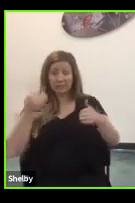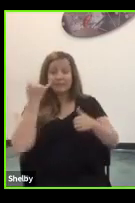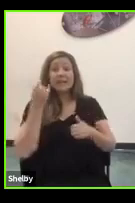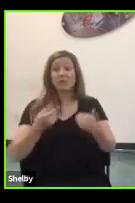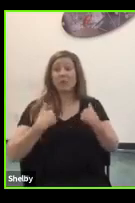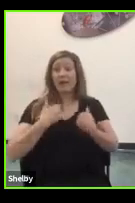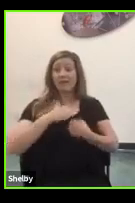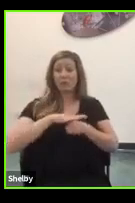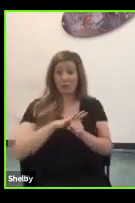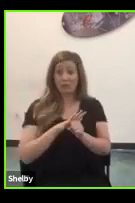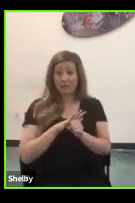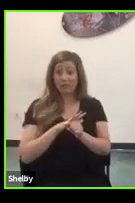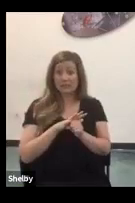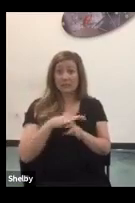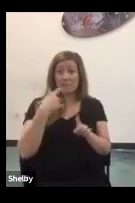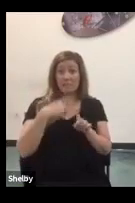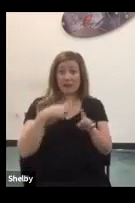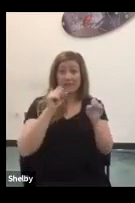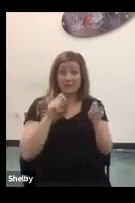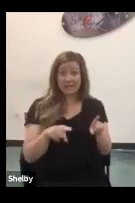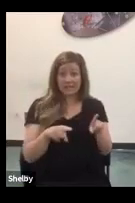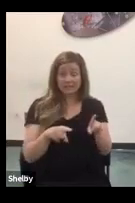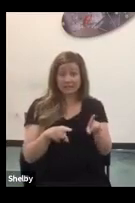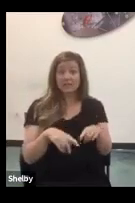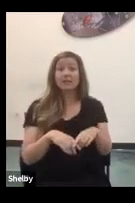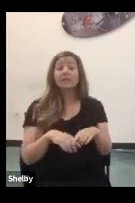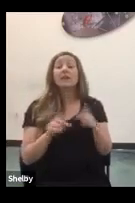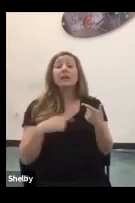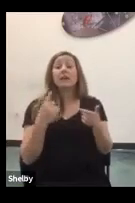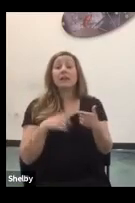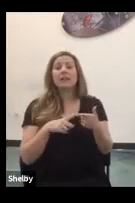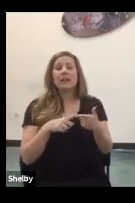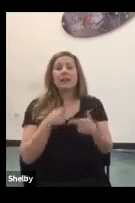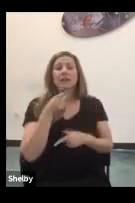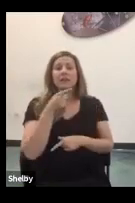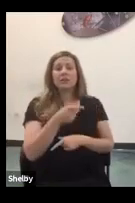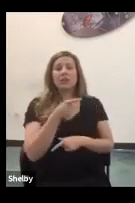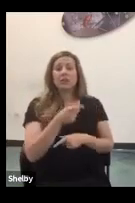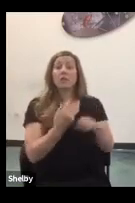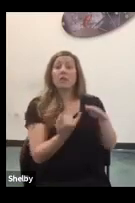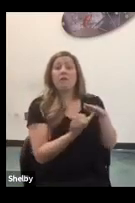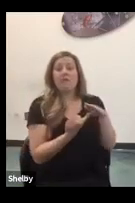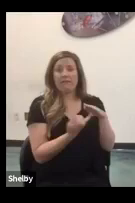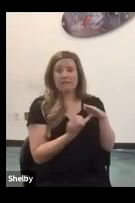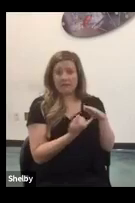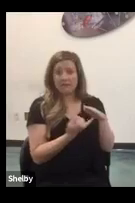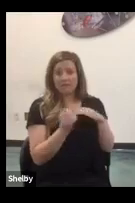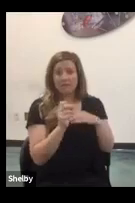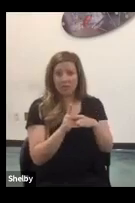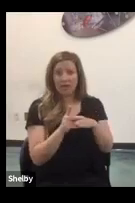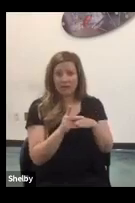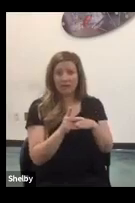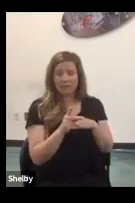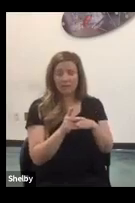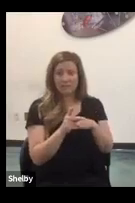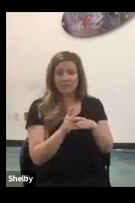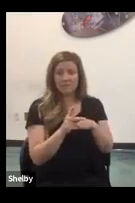illness, if you have a positive test, you do something called self-isolation. So that would be kind of this branch over